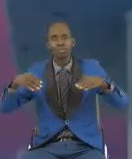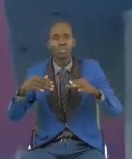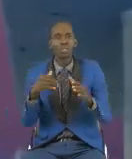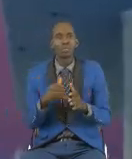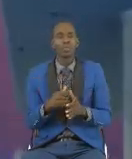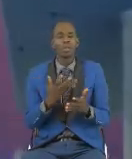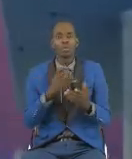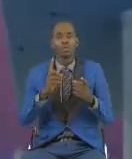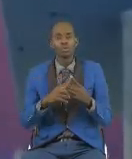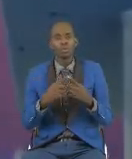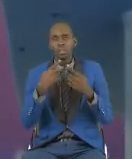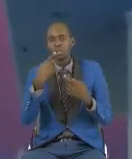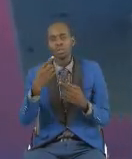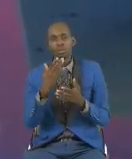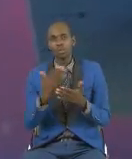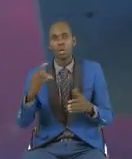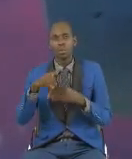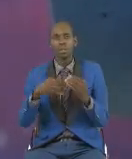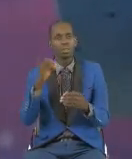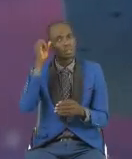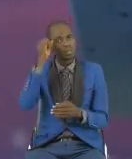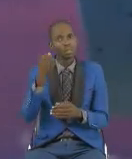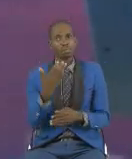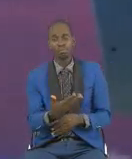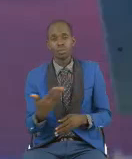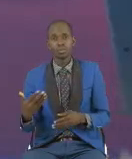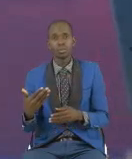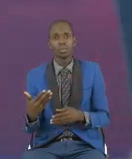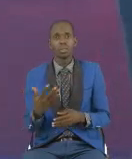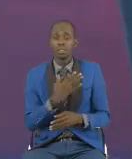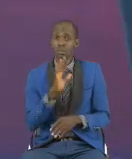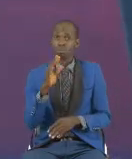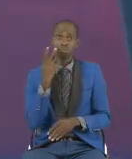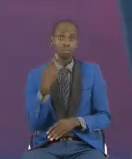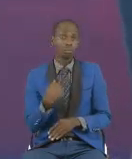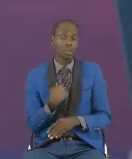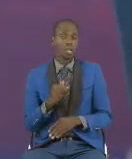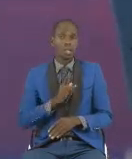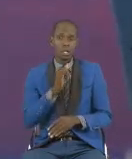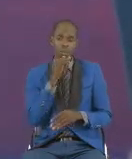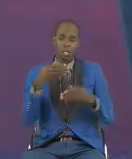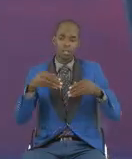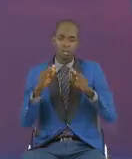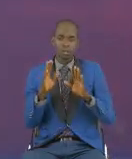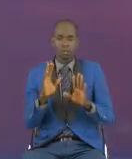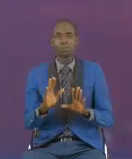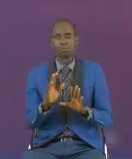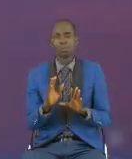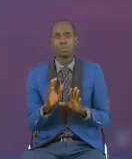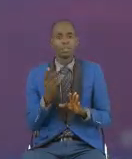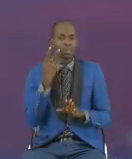commodity to. And he says, I'm a salesman. Look at this